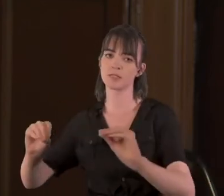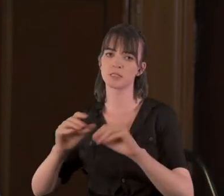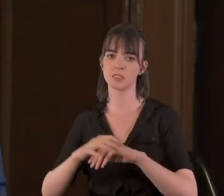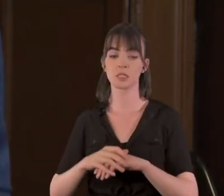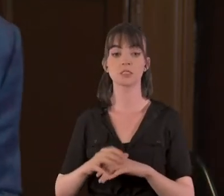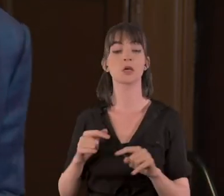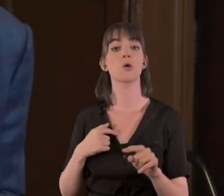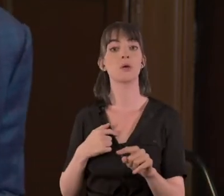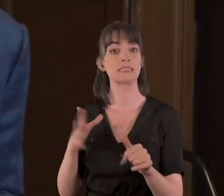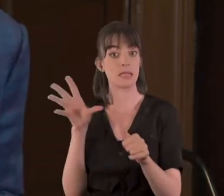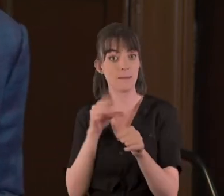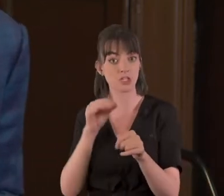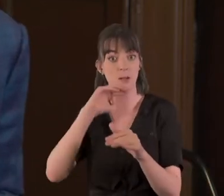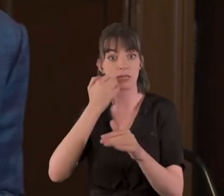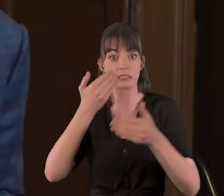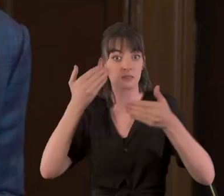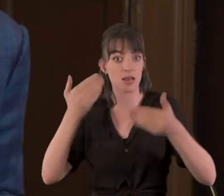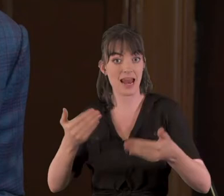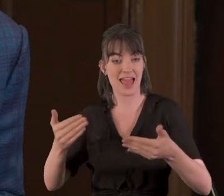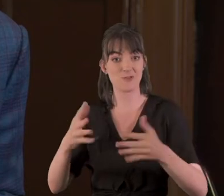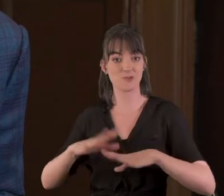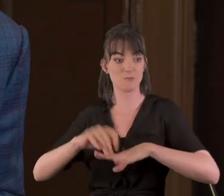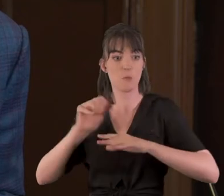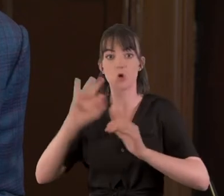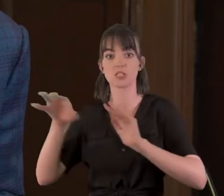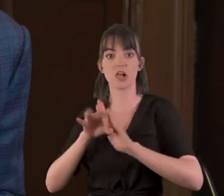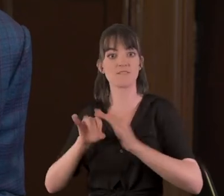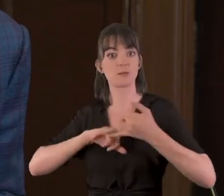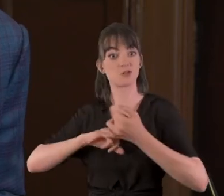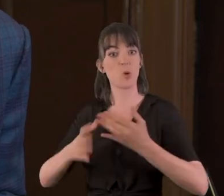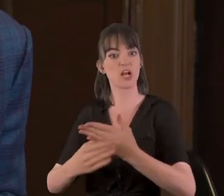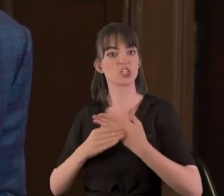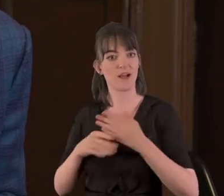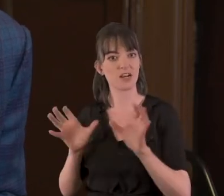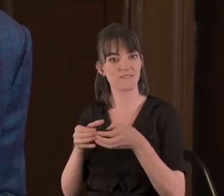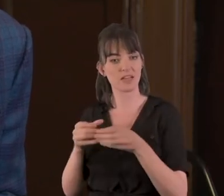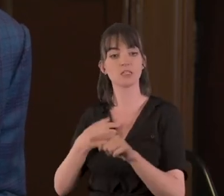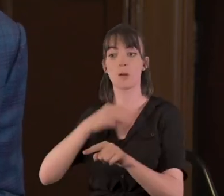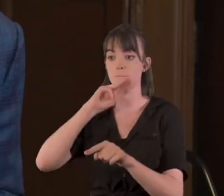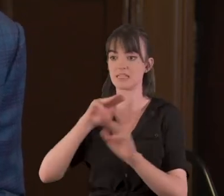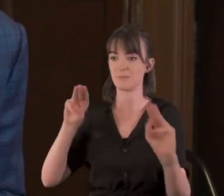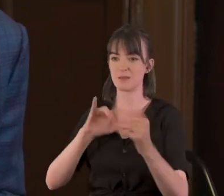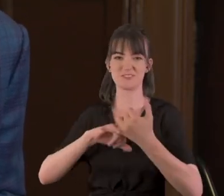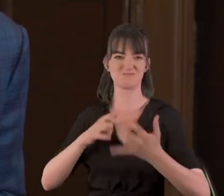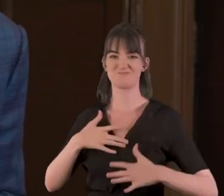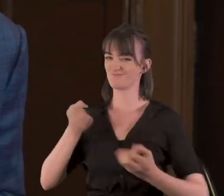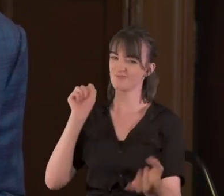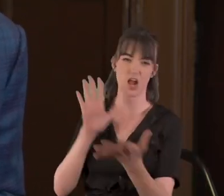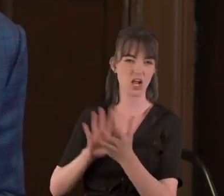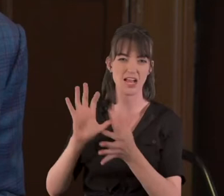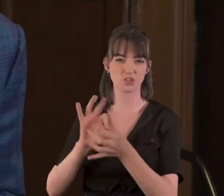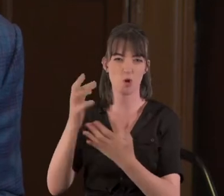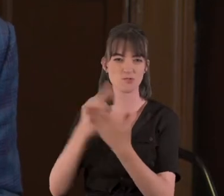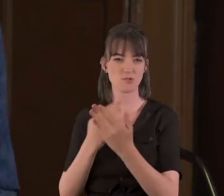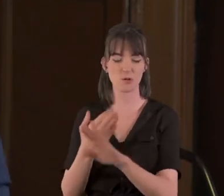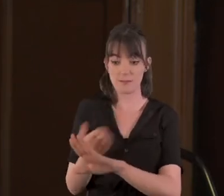and particularly because now you've got a majority Conservative government. So the people who were absolutely against Home Rule before